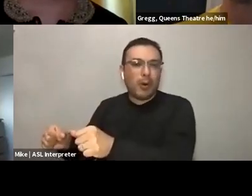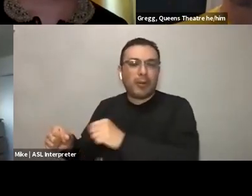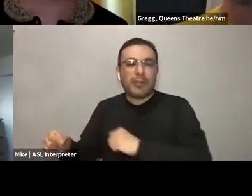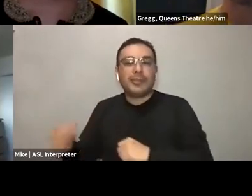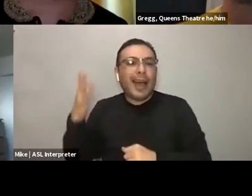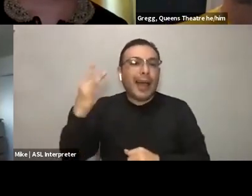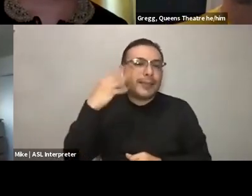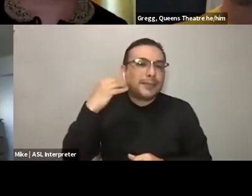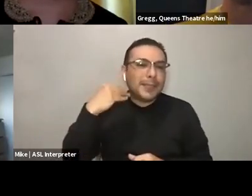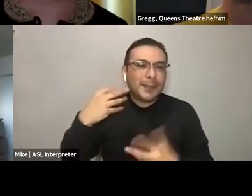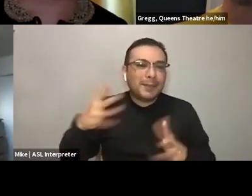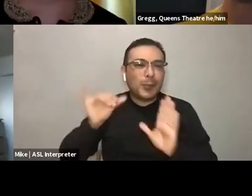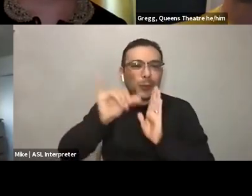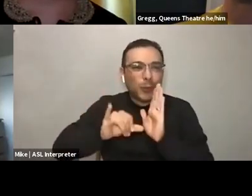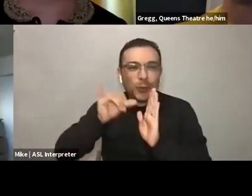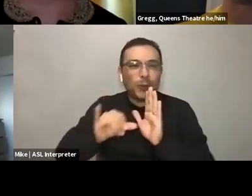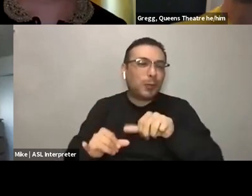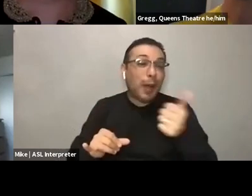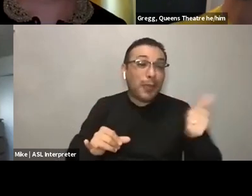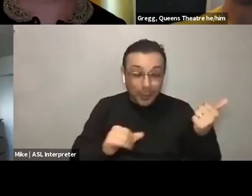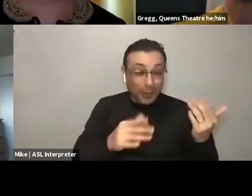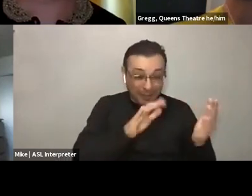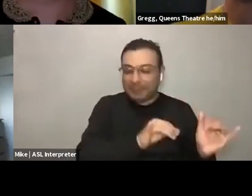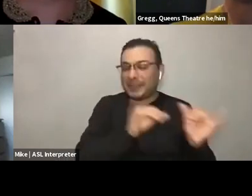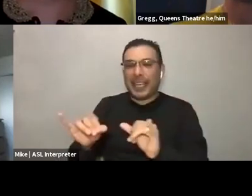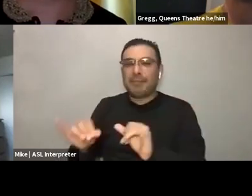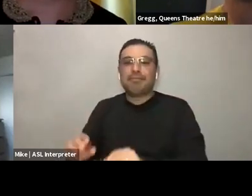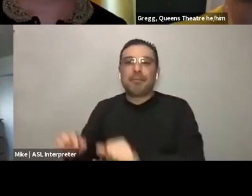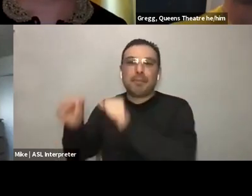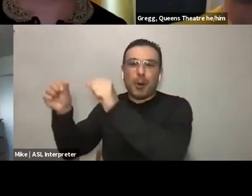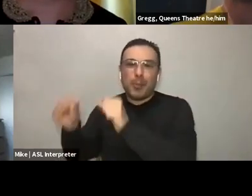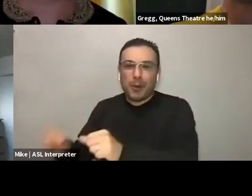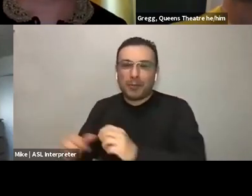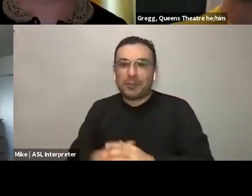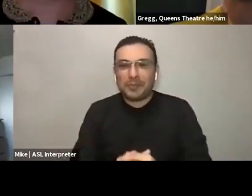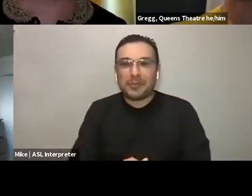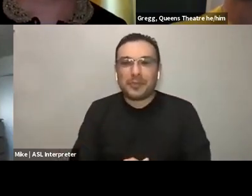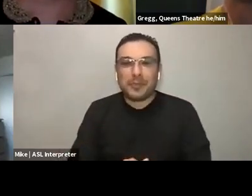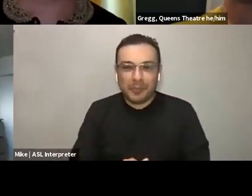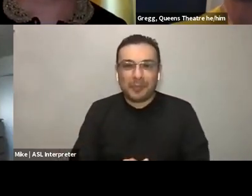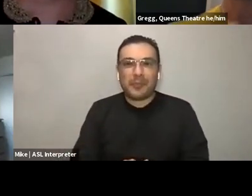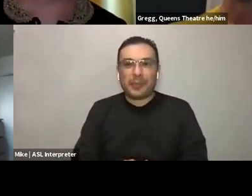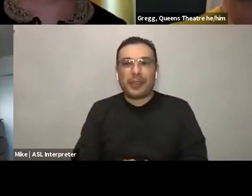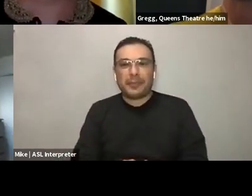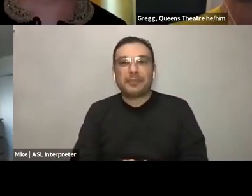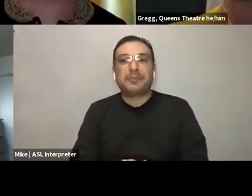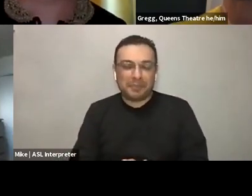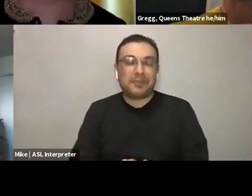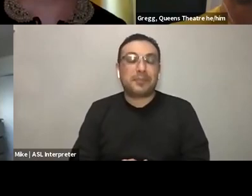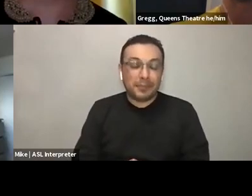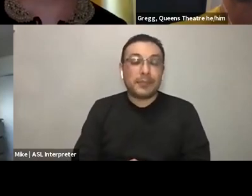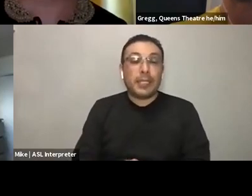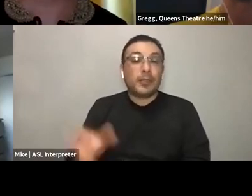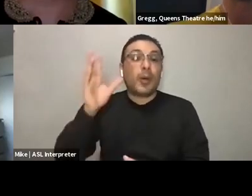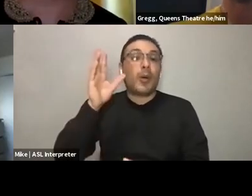enter those captions in, uh, after the fact and then we post them. But we always, again, set those expectations and let people see what is available